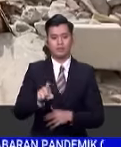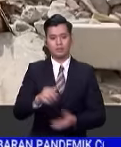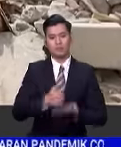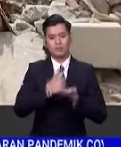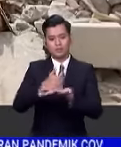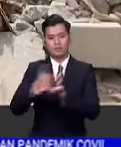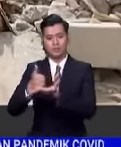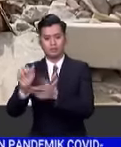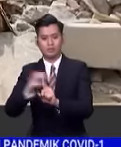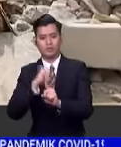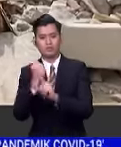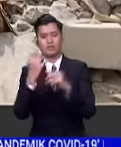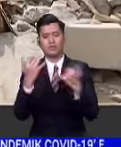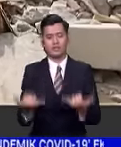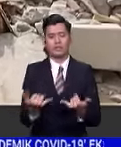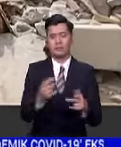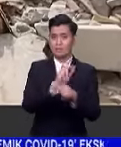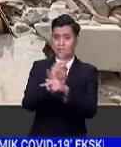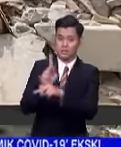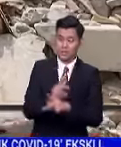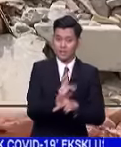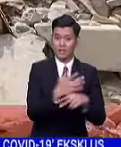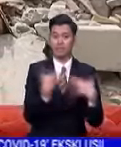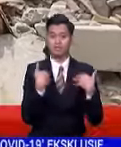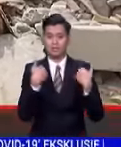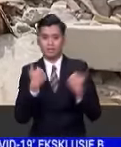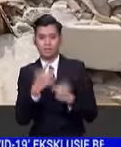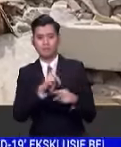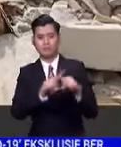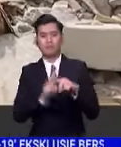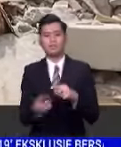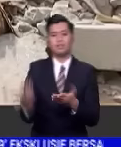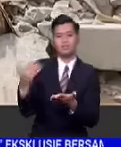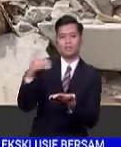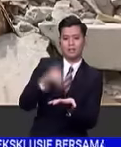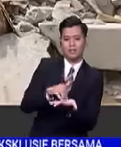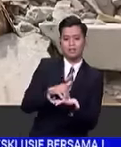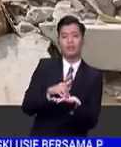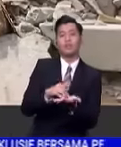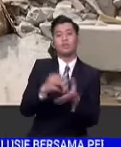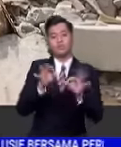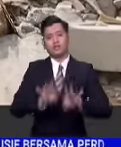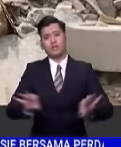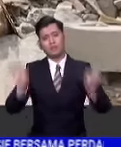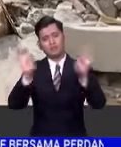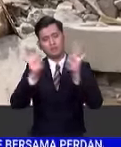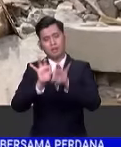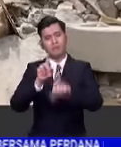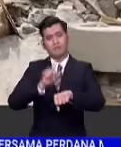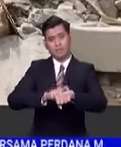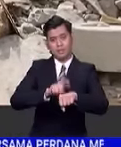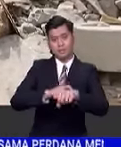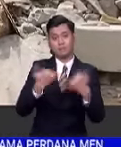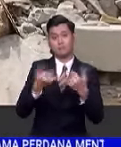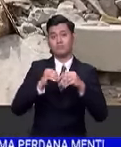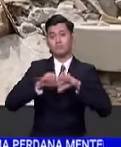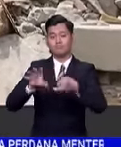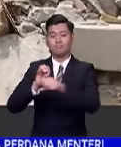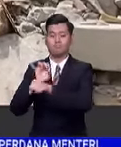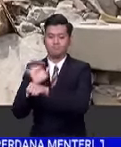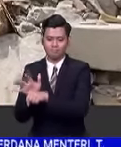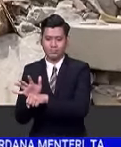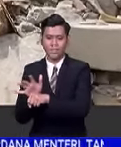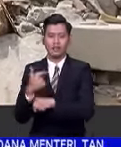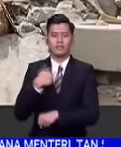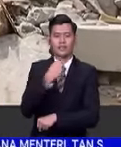shelter, healthcare, especially during COVID. We're going to go and see the center that was damaged, the laboratory that was damaged for